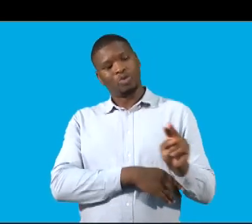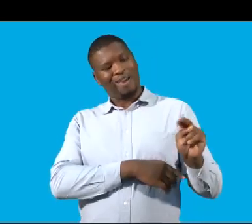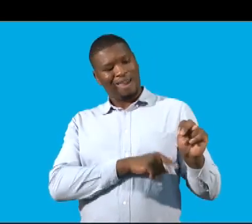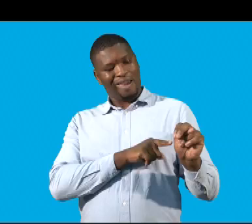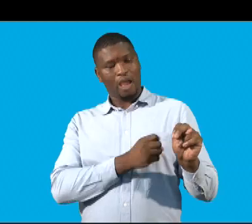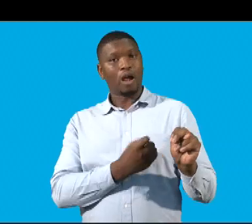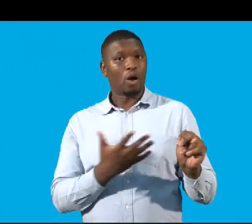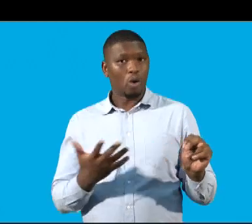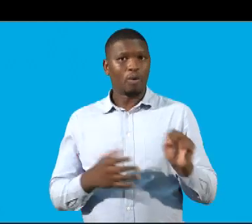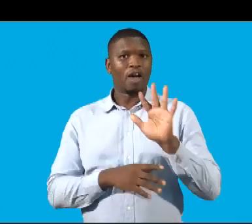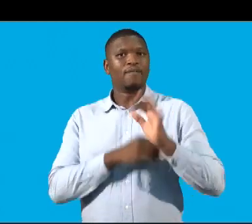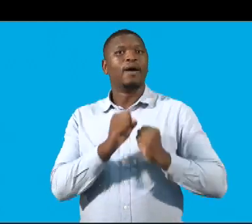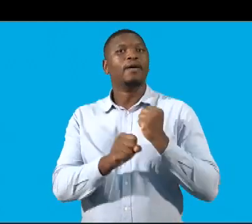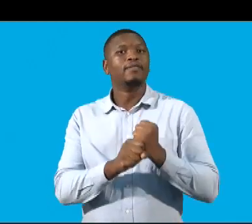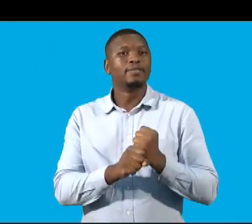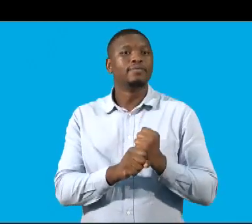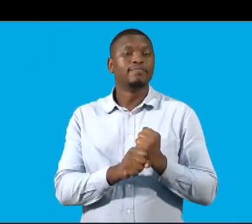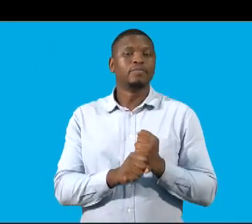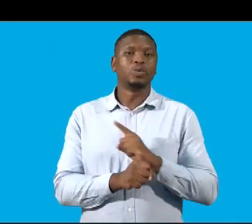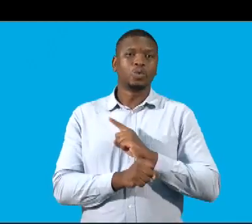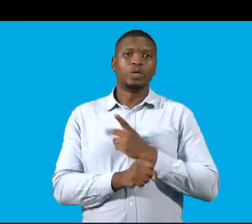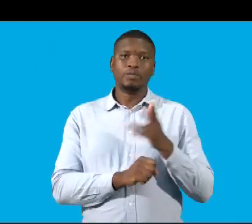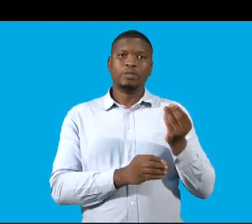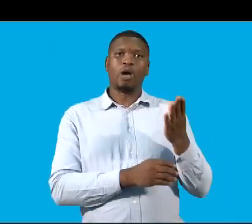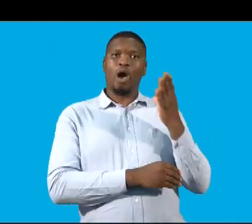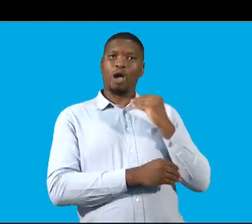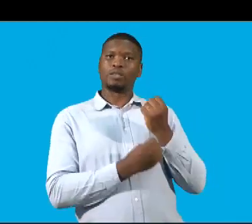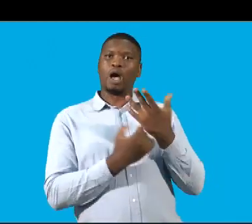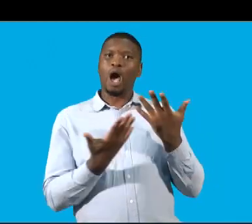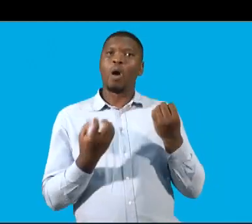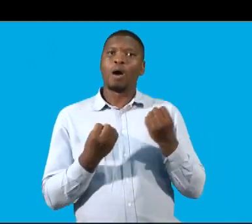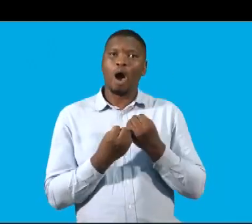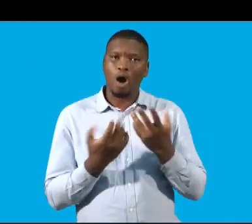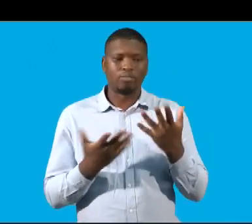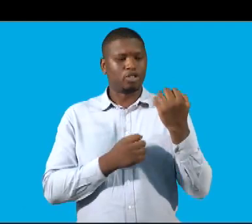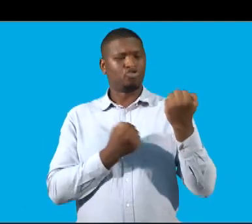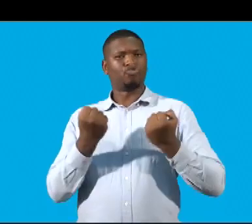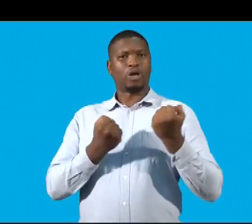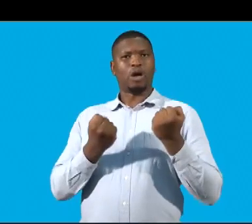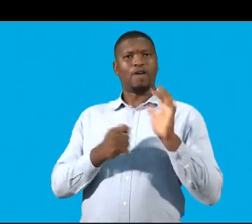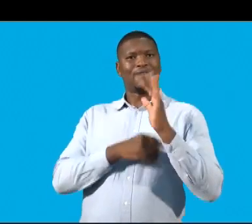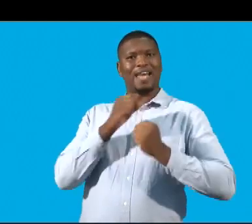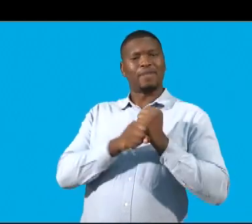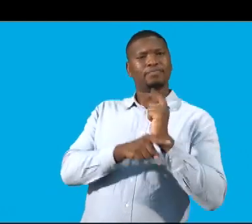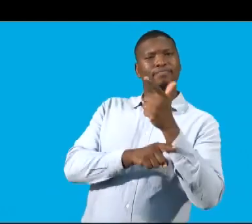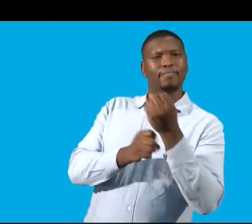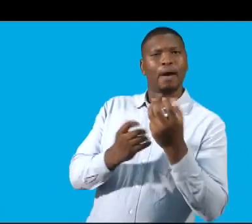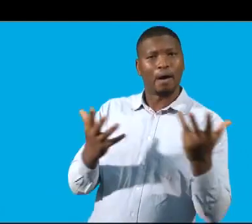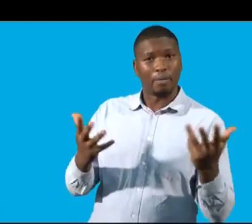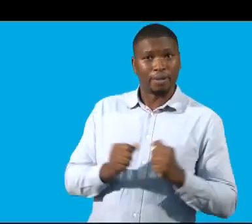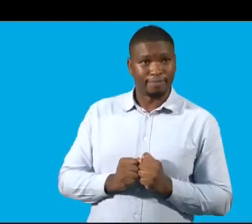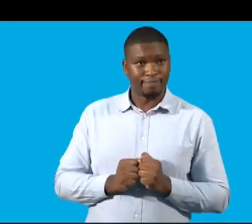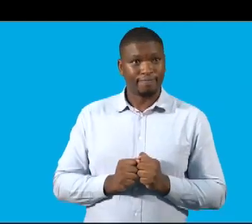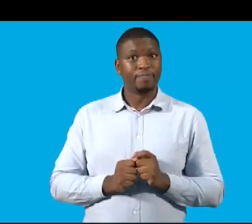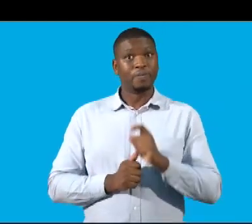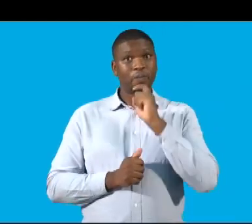our N is going to be the 5 years, because we are asked how much the car will be worth after 5 years. So